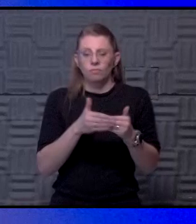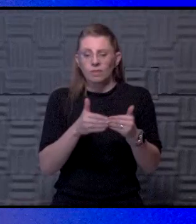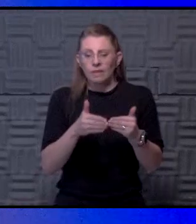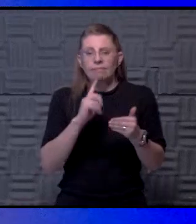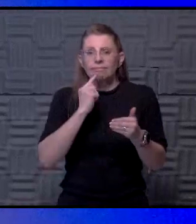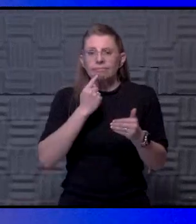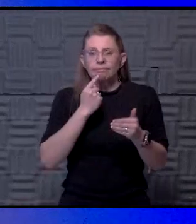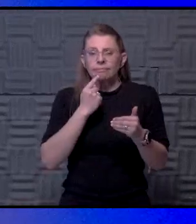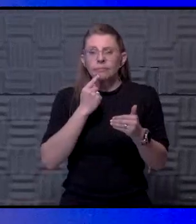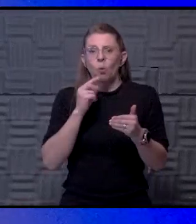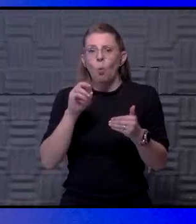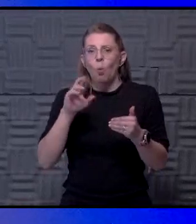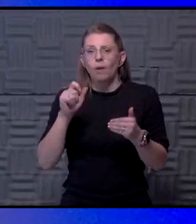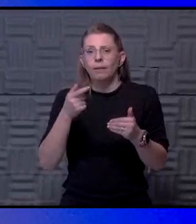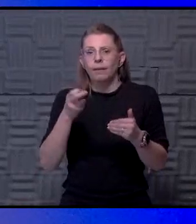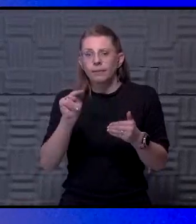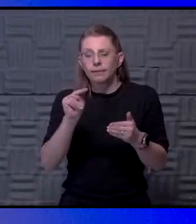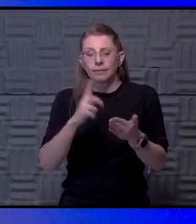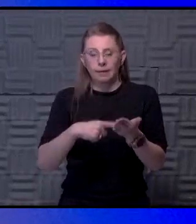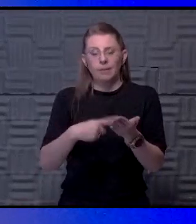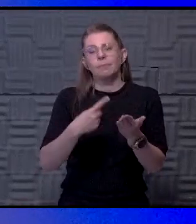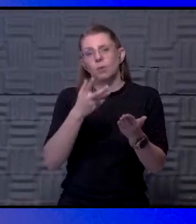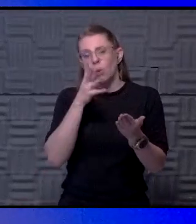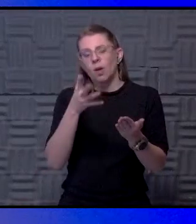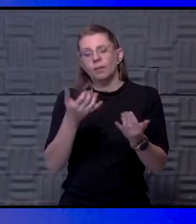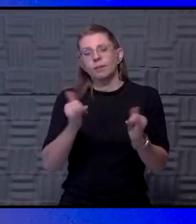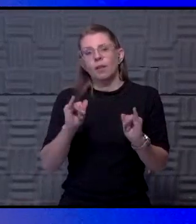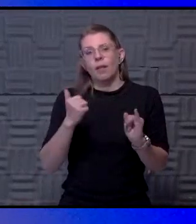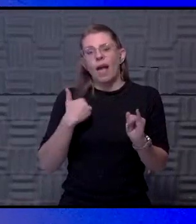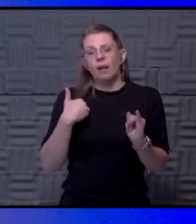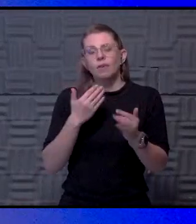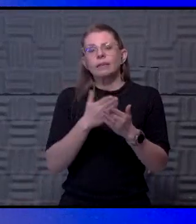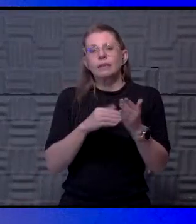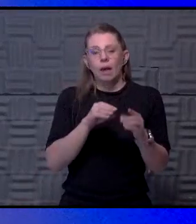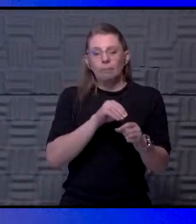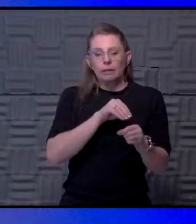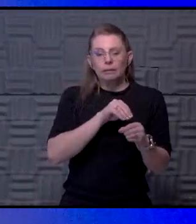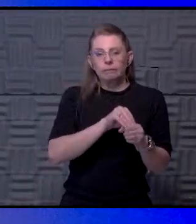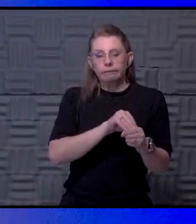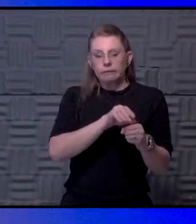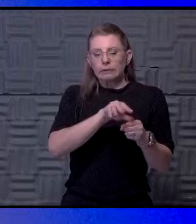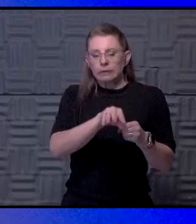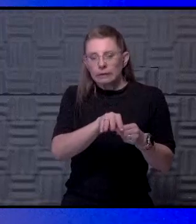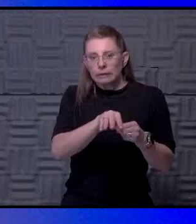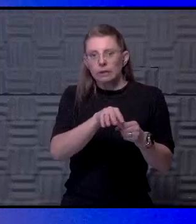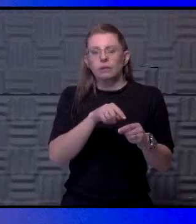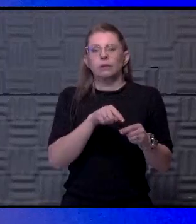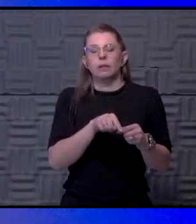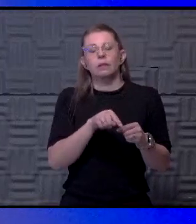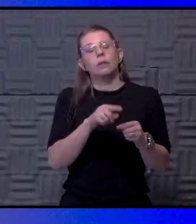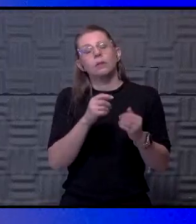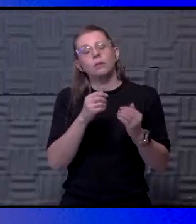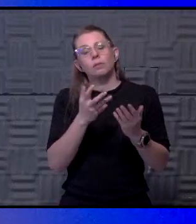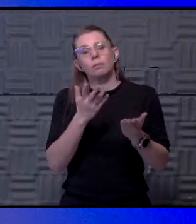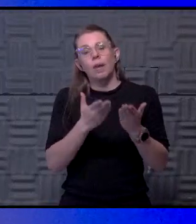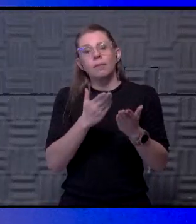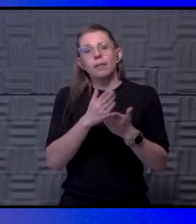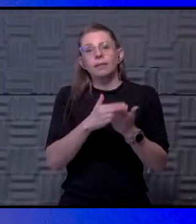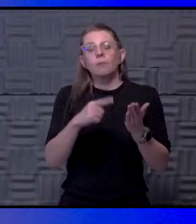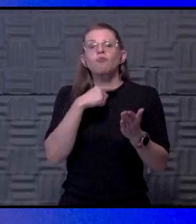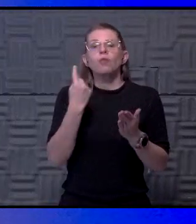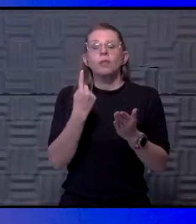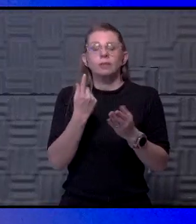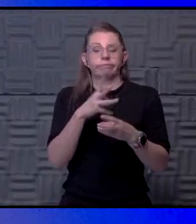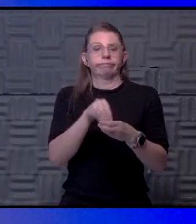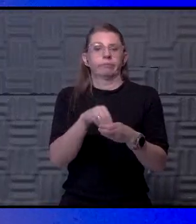organ, that sometimes you're still going to have some dose to that. So there's always still some risk of vision effects, but with